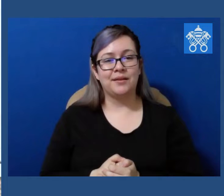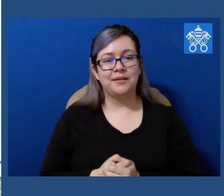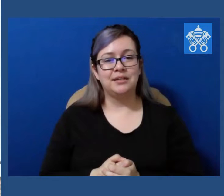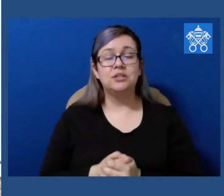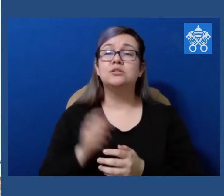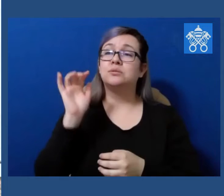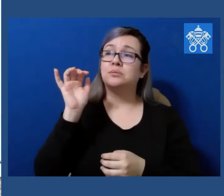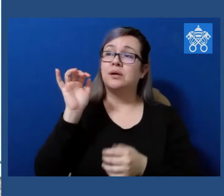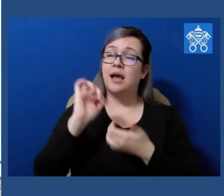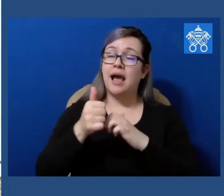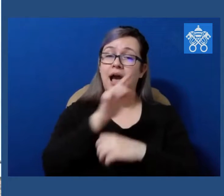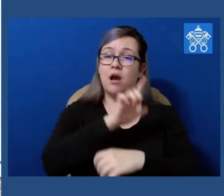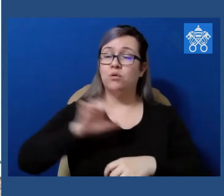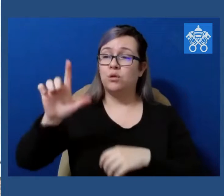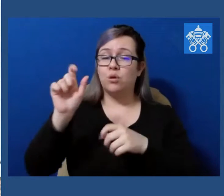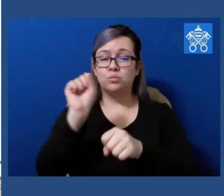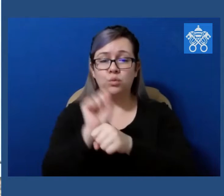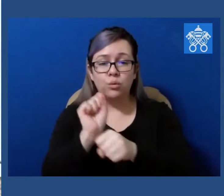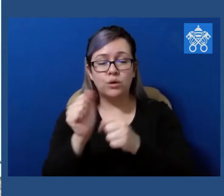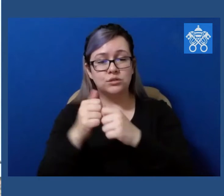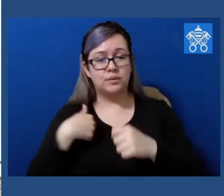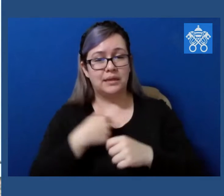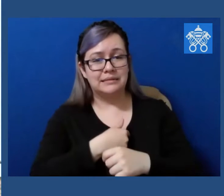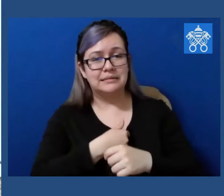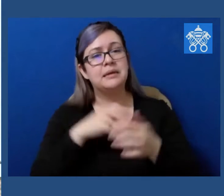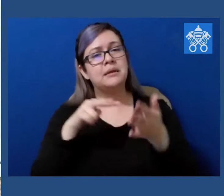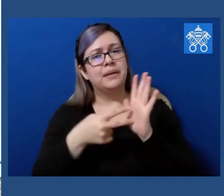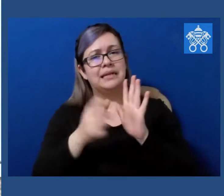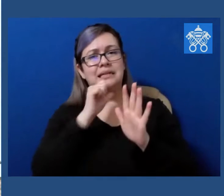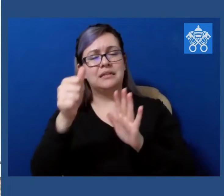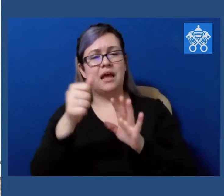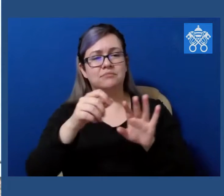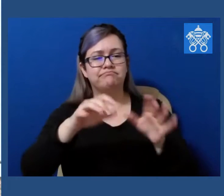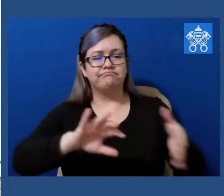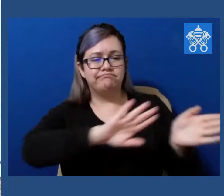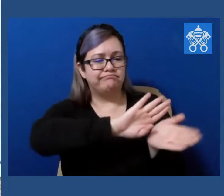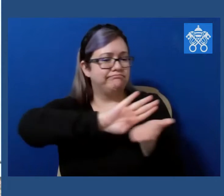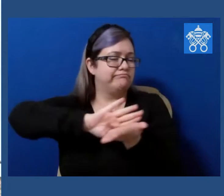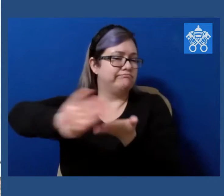This is how the Lord works with us. He does not cut us out of his love.